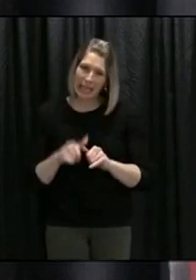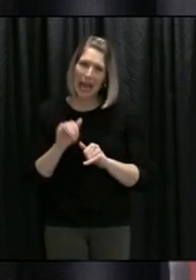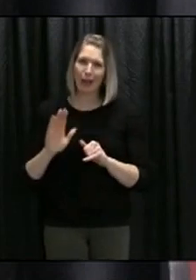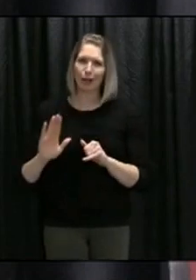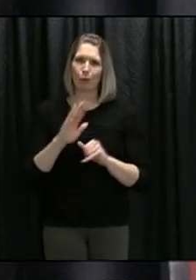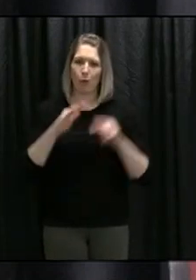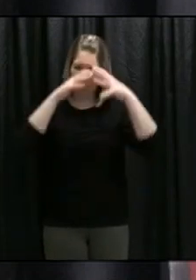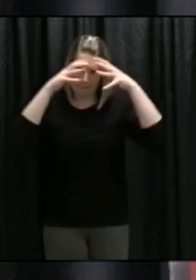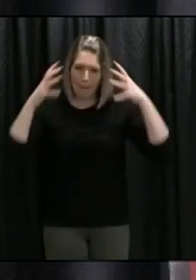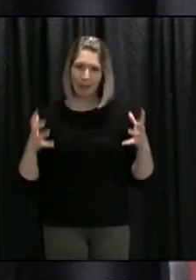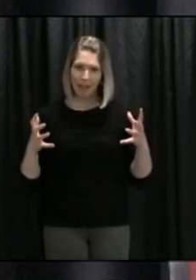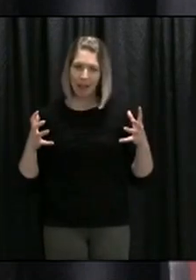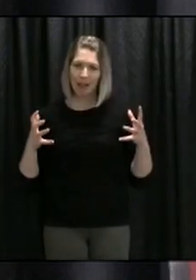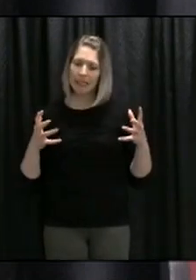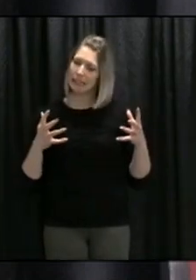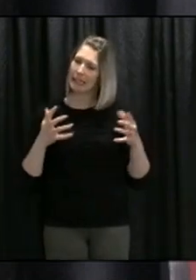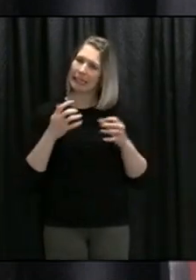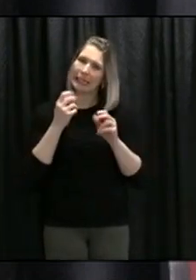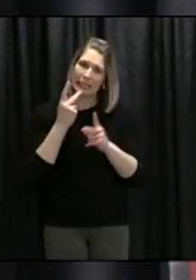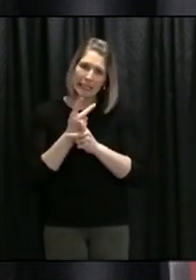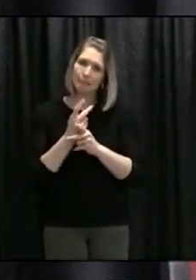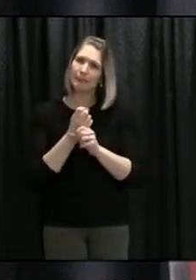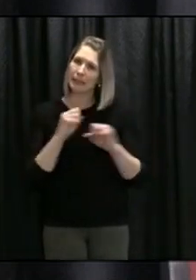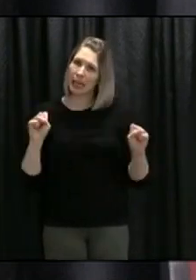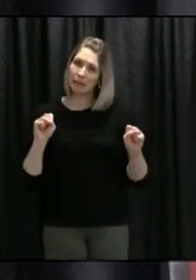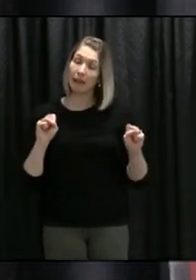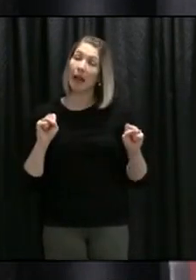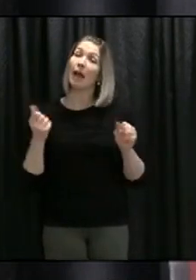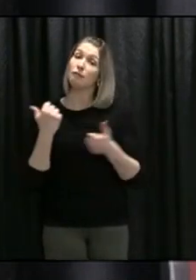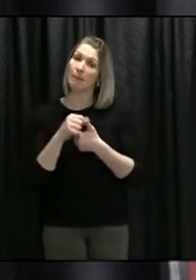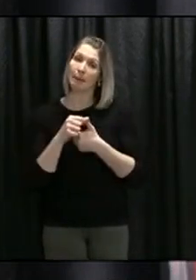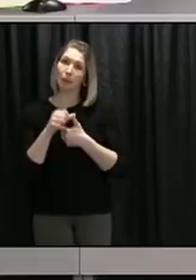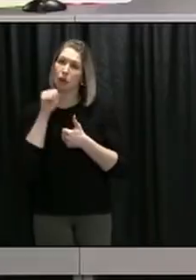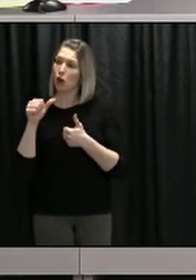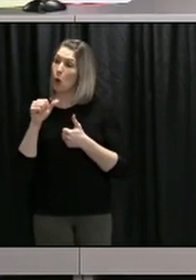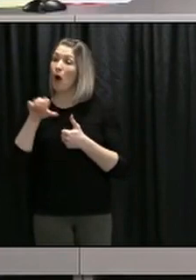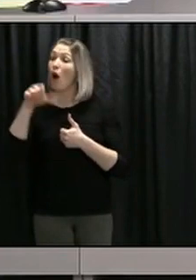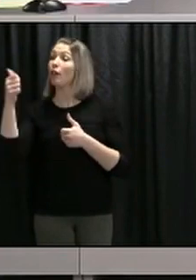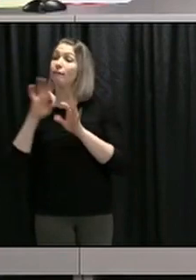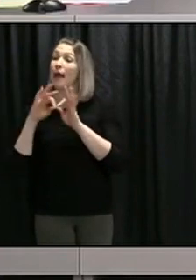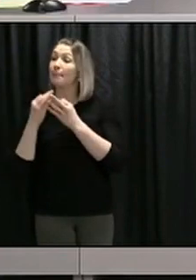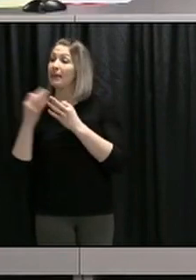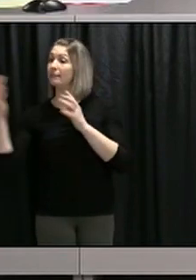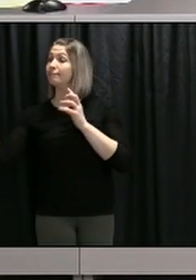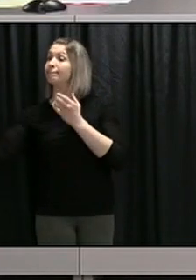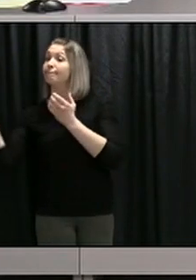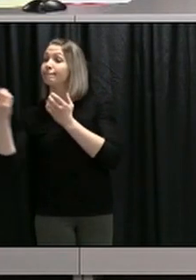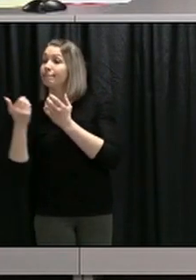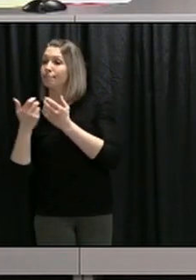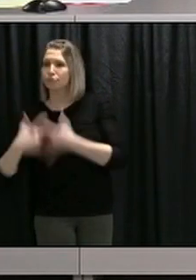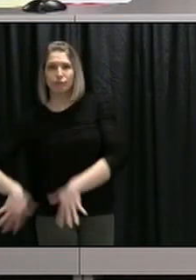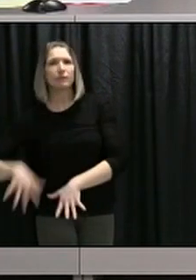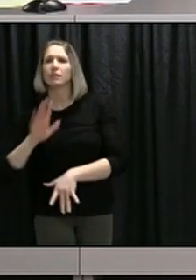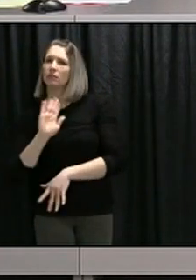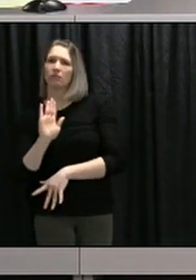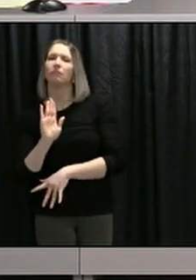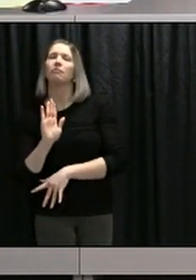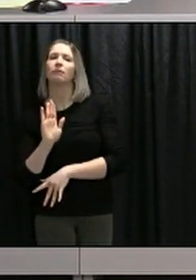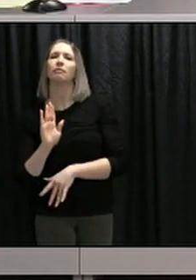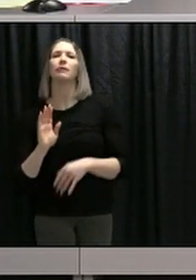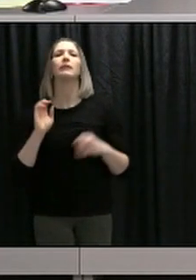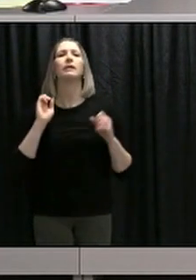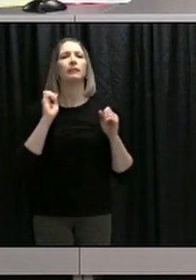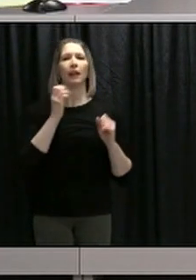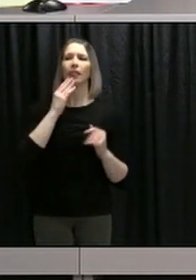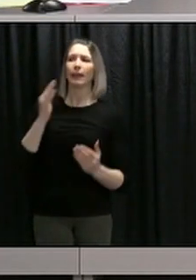and don't burst anybody else's. Thank you very much, Premier. Thank you, Minister, and we now turn it over to the media for